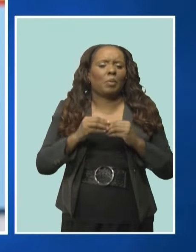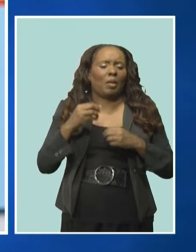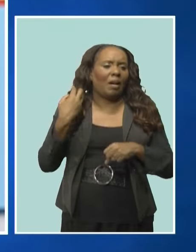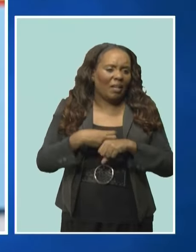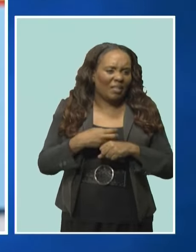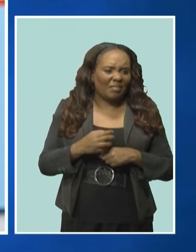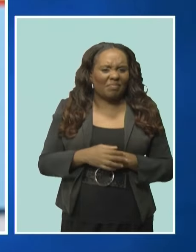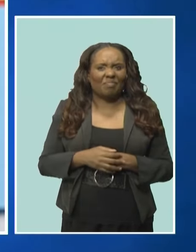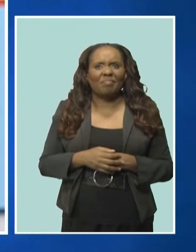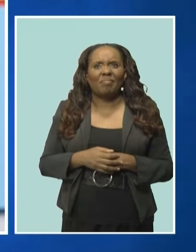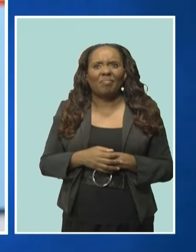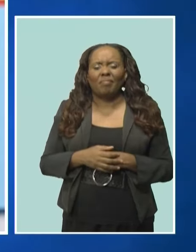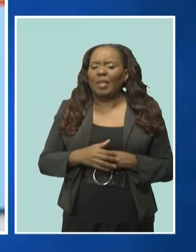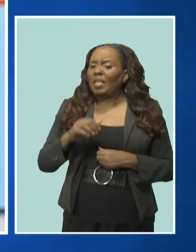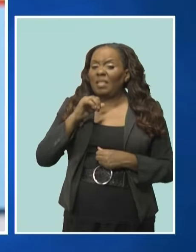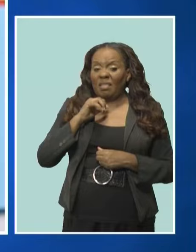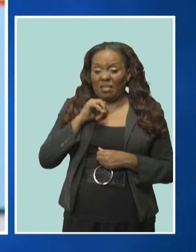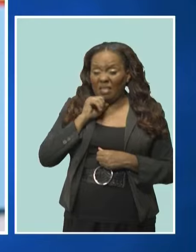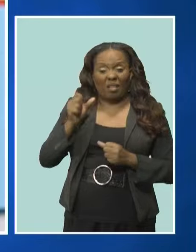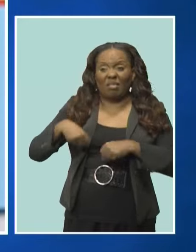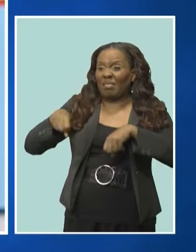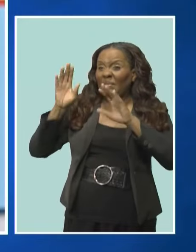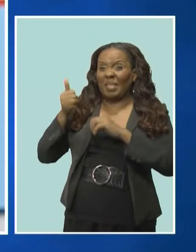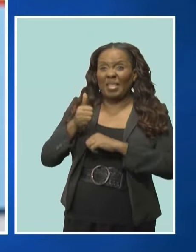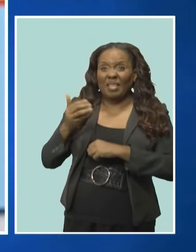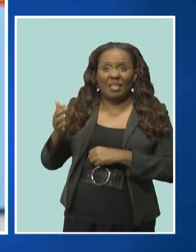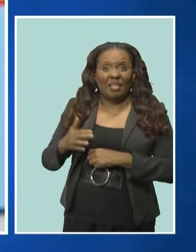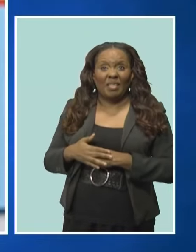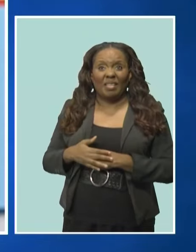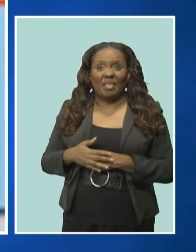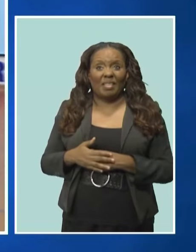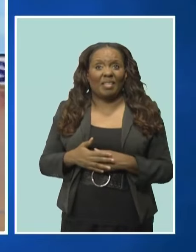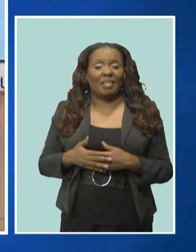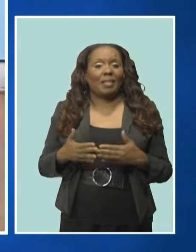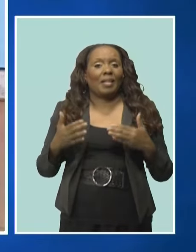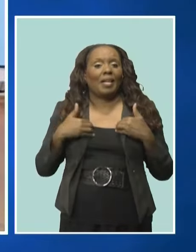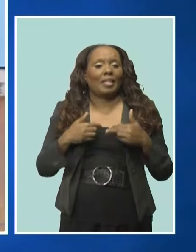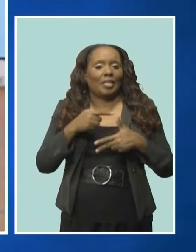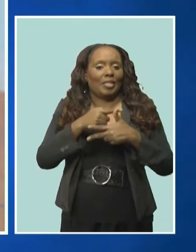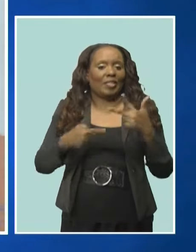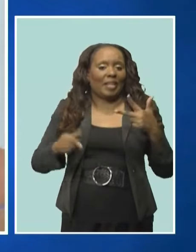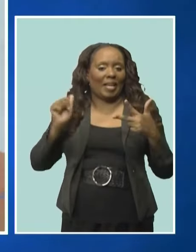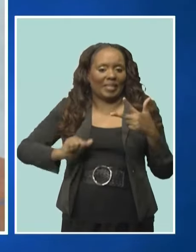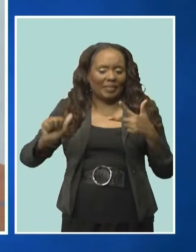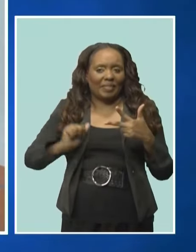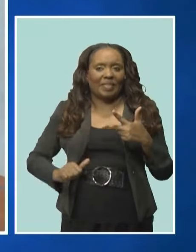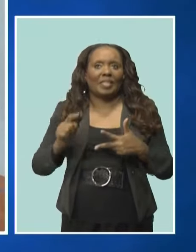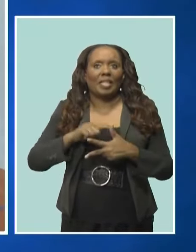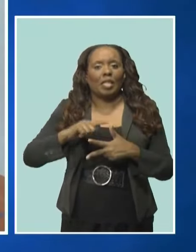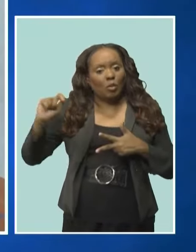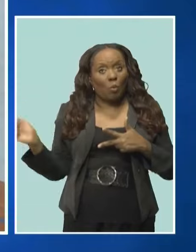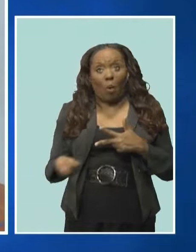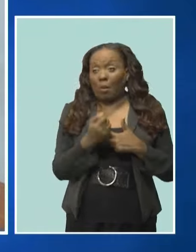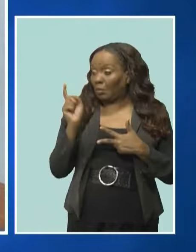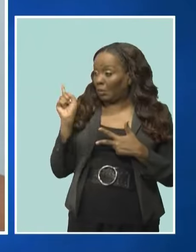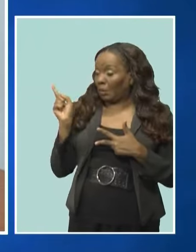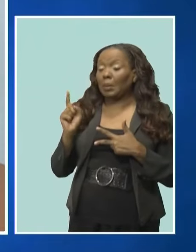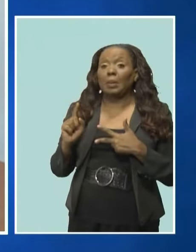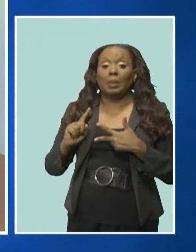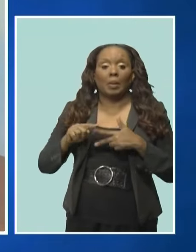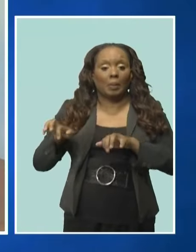didn't have to sacrifice anything, not even his 3 extracurricular activities. I play squash and I